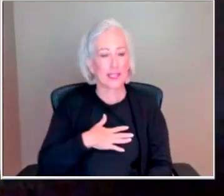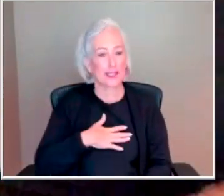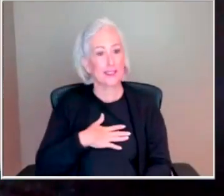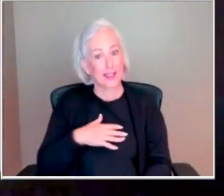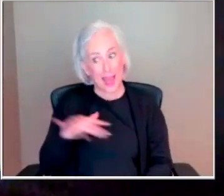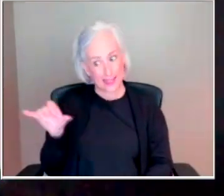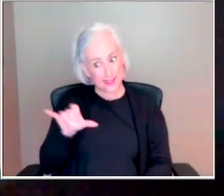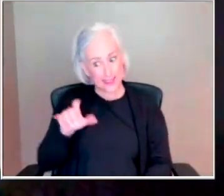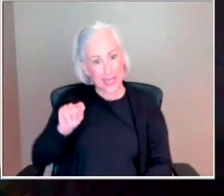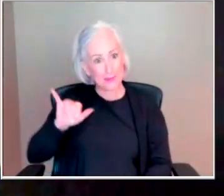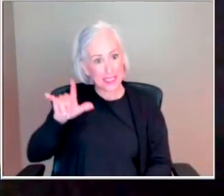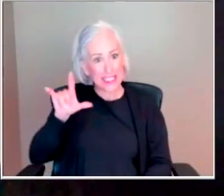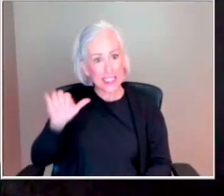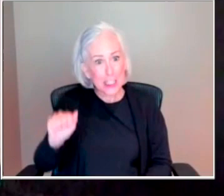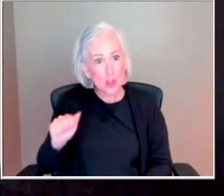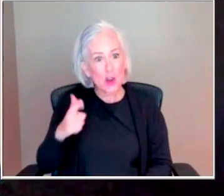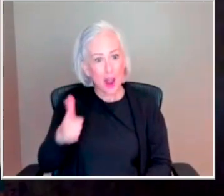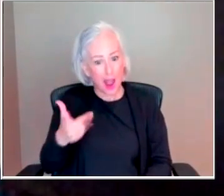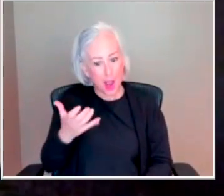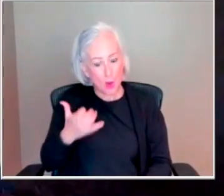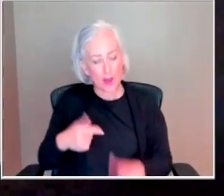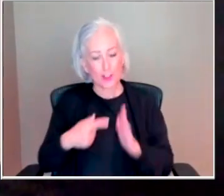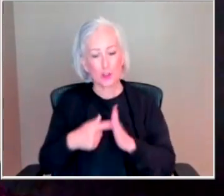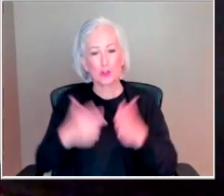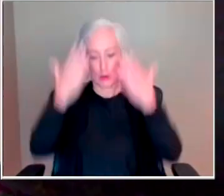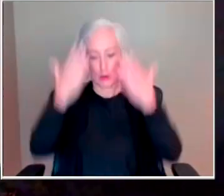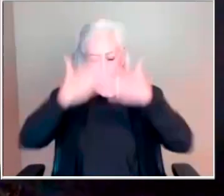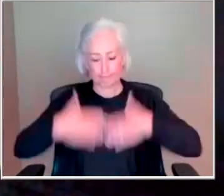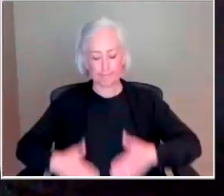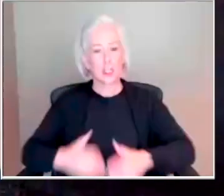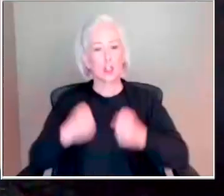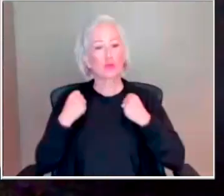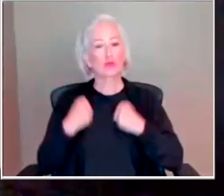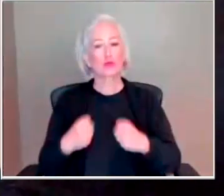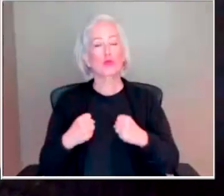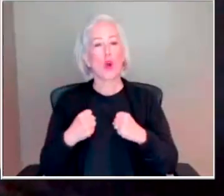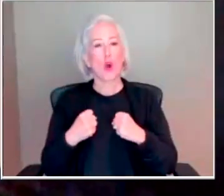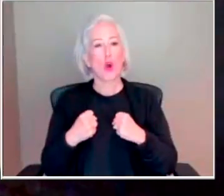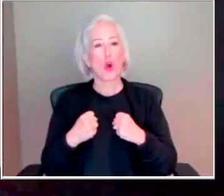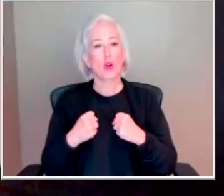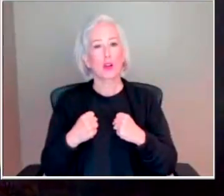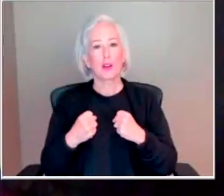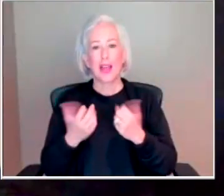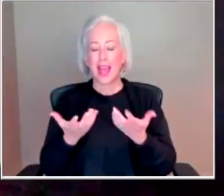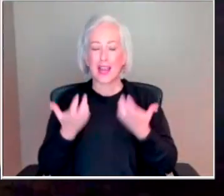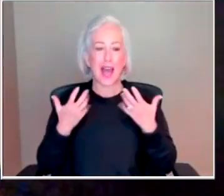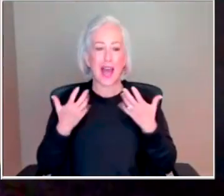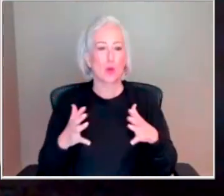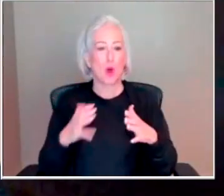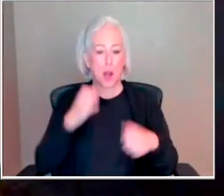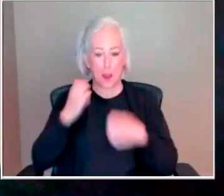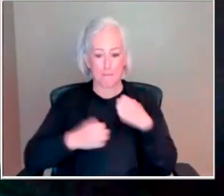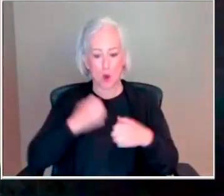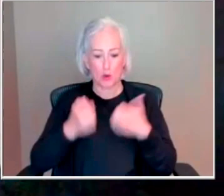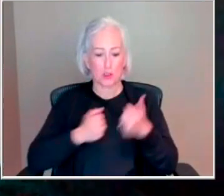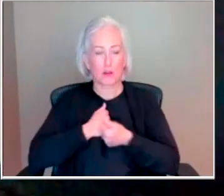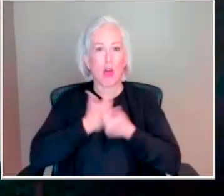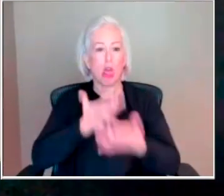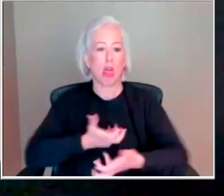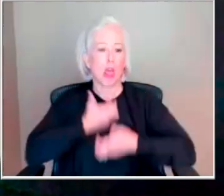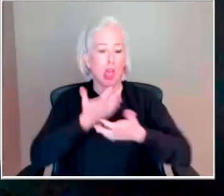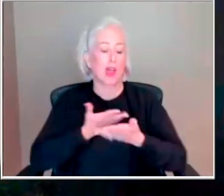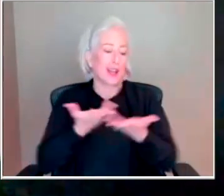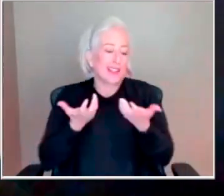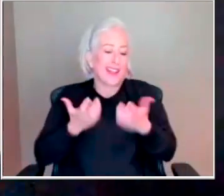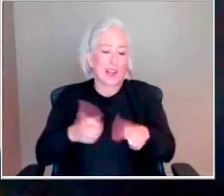Tidra, I wanted to be strong and not show that breakdown emotion, because I didn't want them to go there.